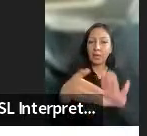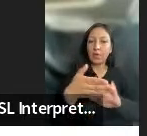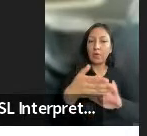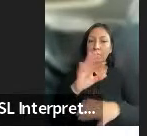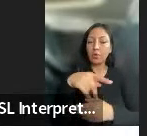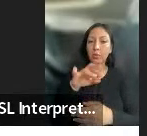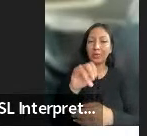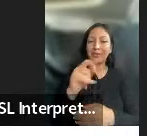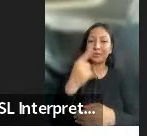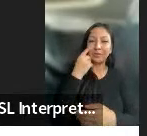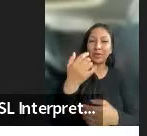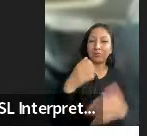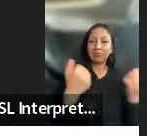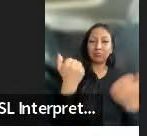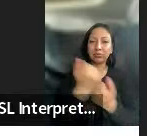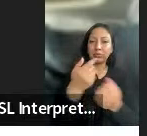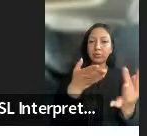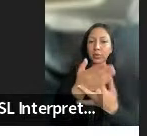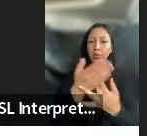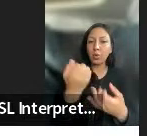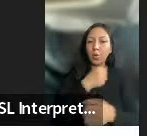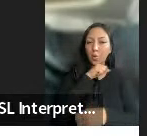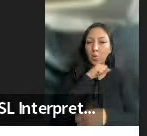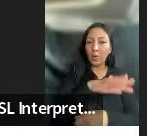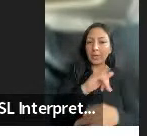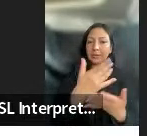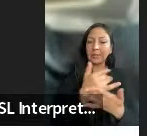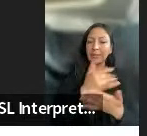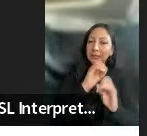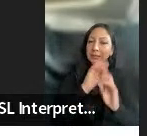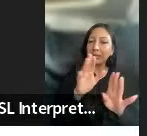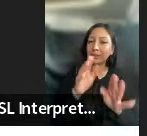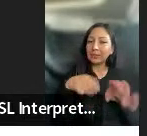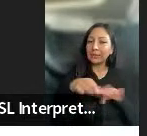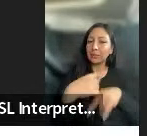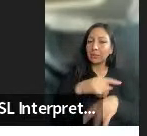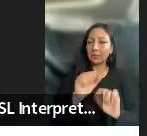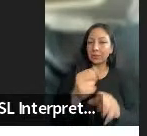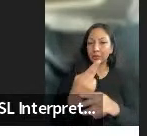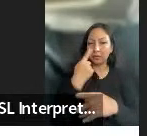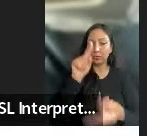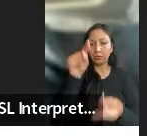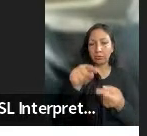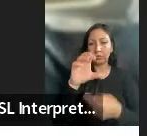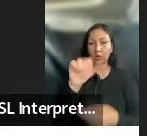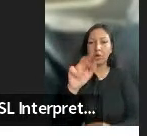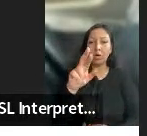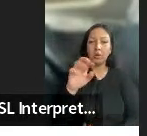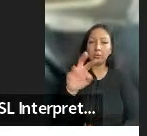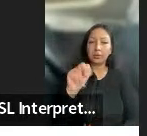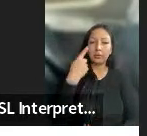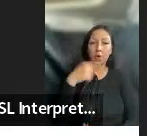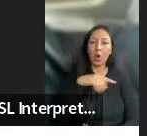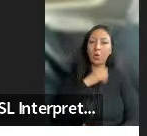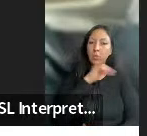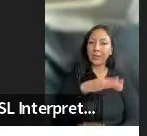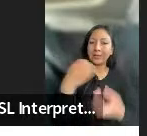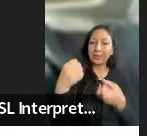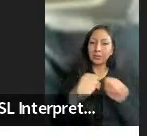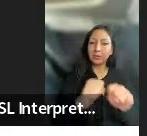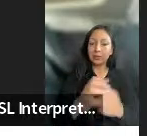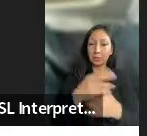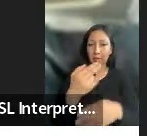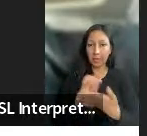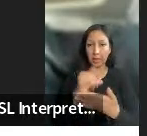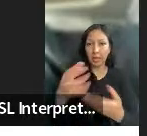waste. However, there are some clear steps that we can take to support the decarbonization of our waste stream. These